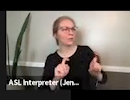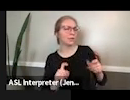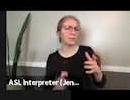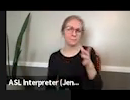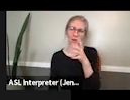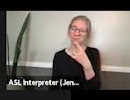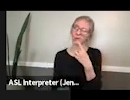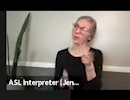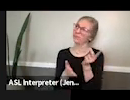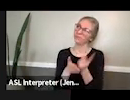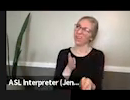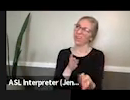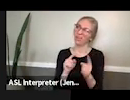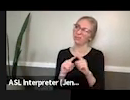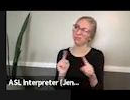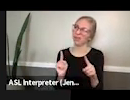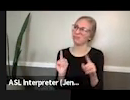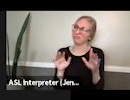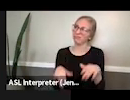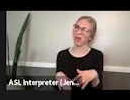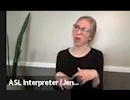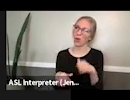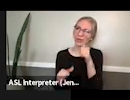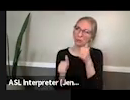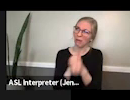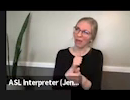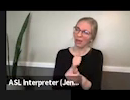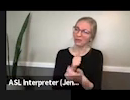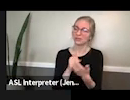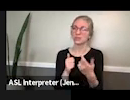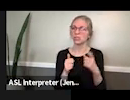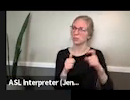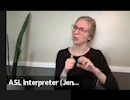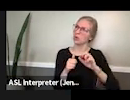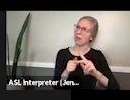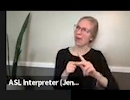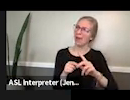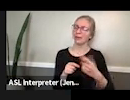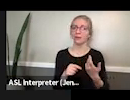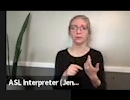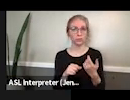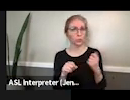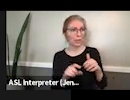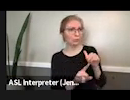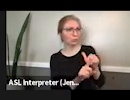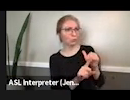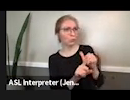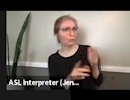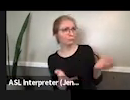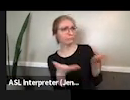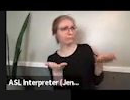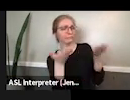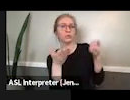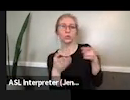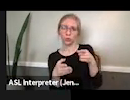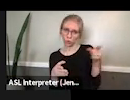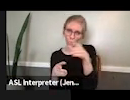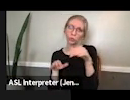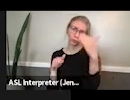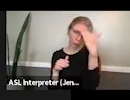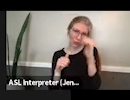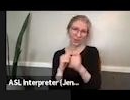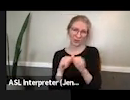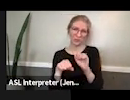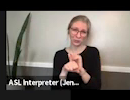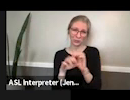flunked that, but he didn't pass, we were supposed to go back, and you can prompt them. You guys know how to work with families. You're experts